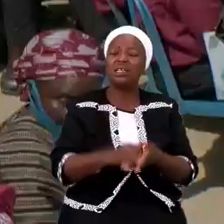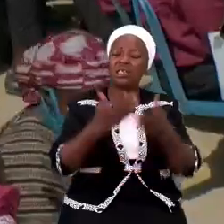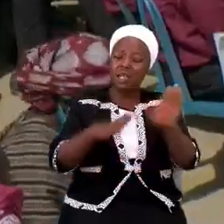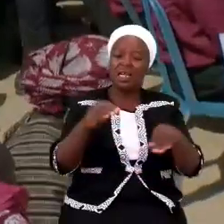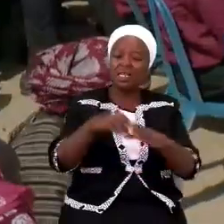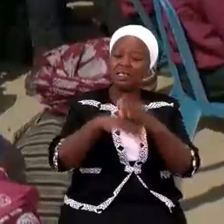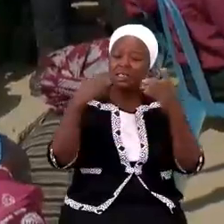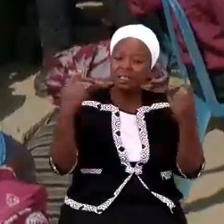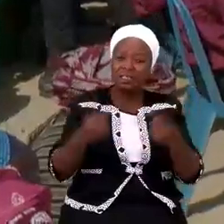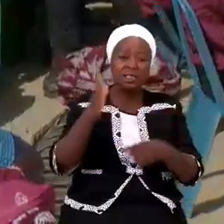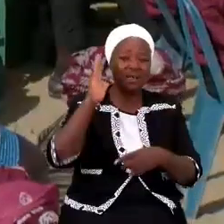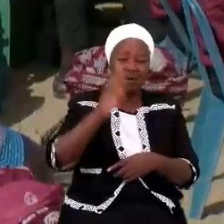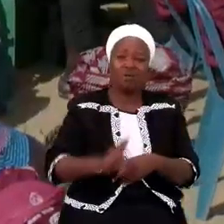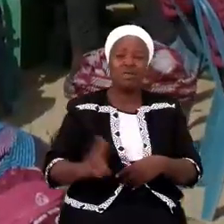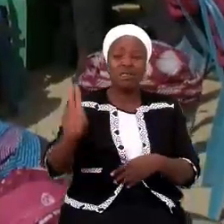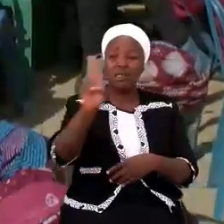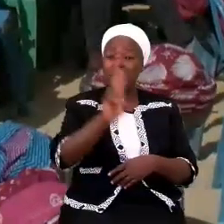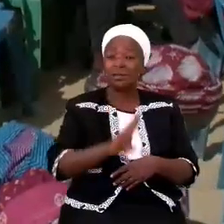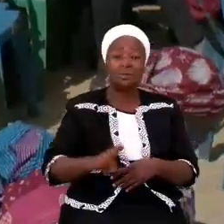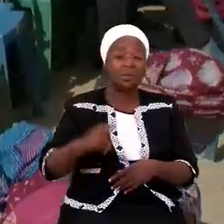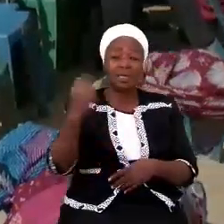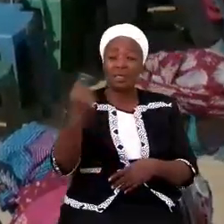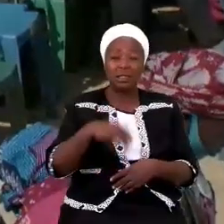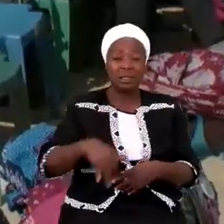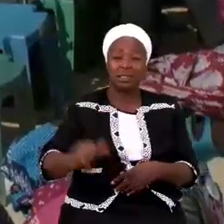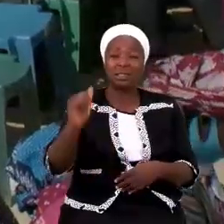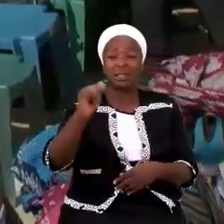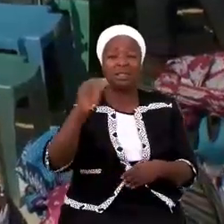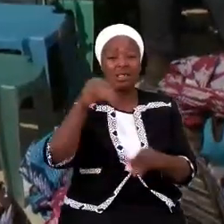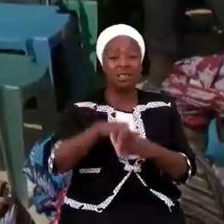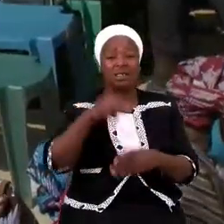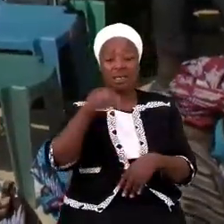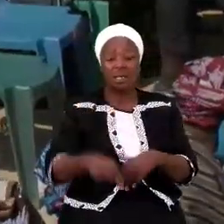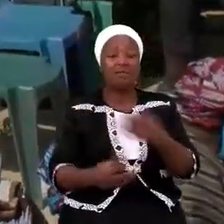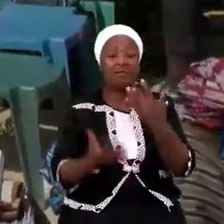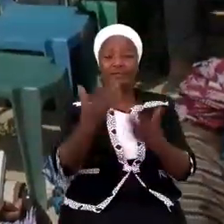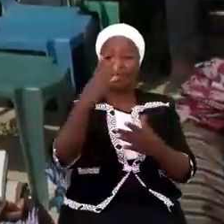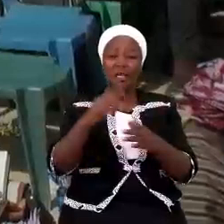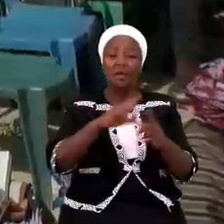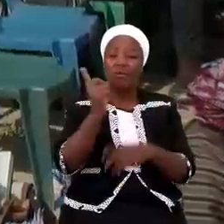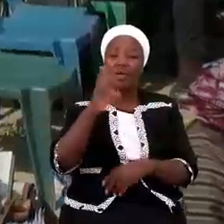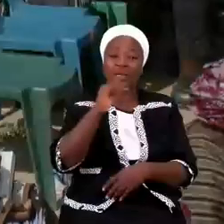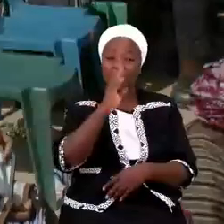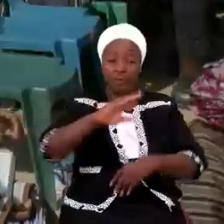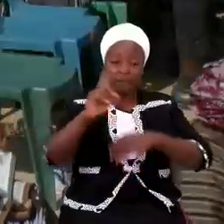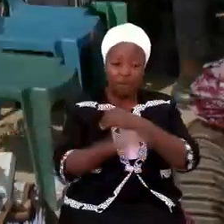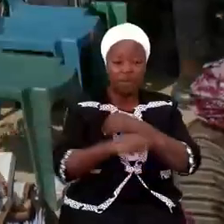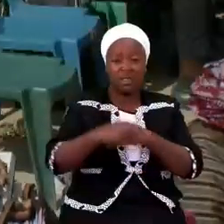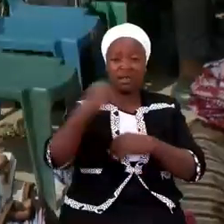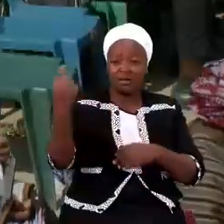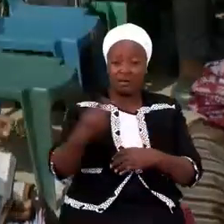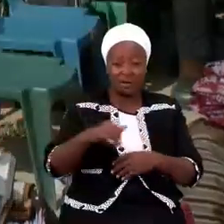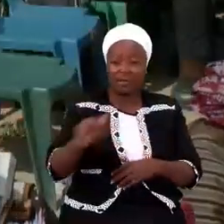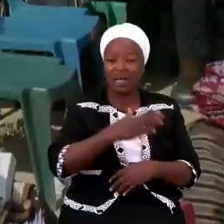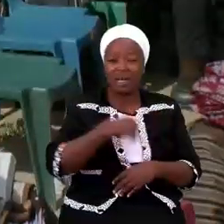there will be punishment forever and ever. That's what we're told in Revelation chapter 3. Revelation chapter 3, I'm reading from